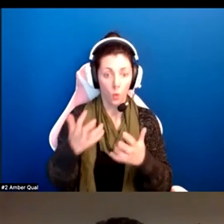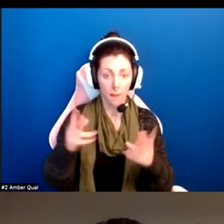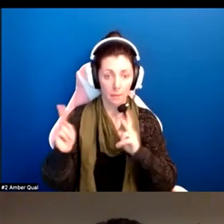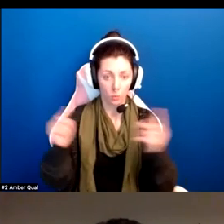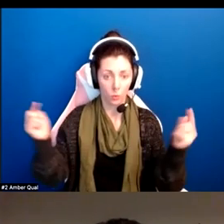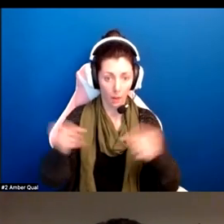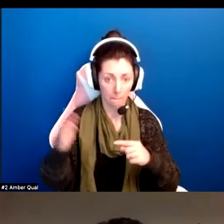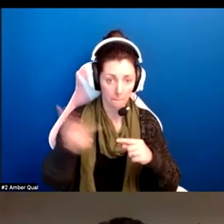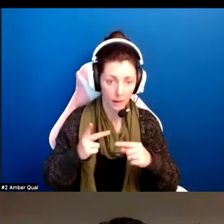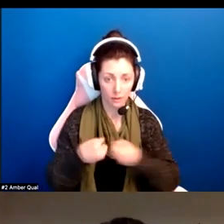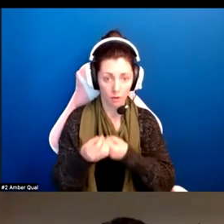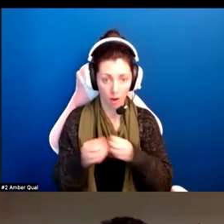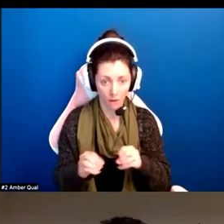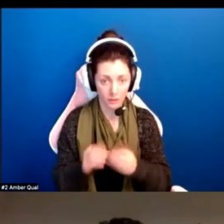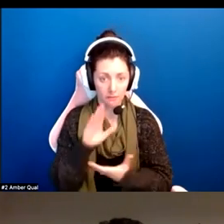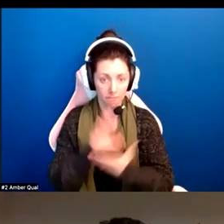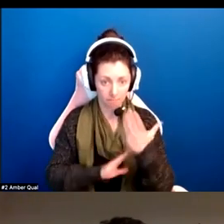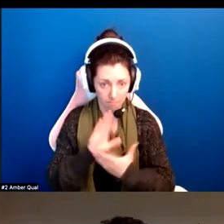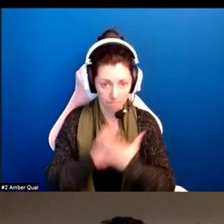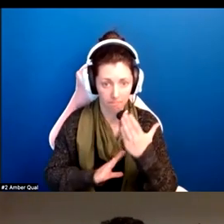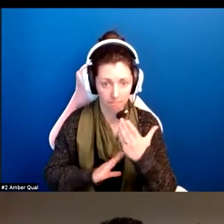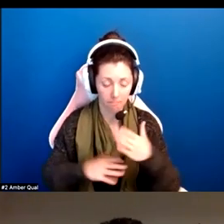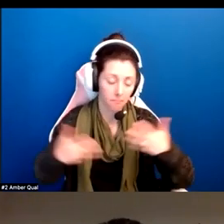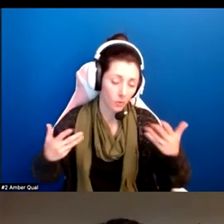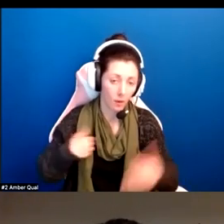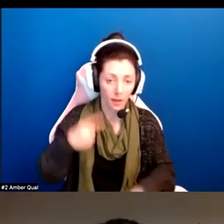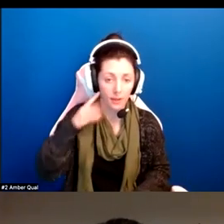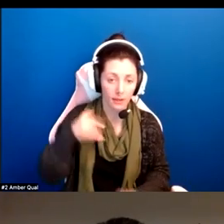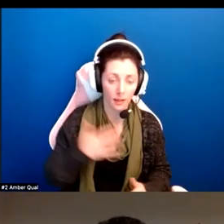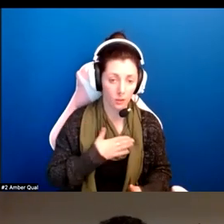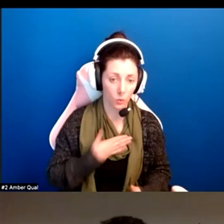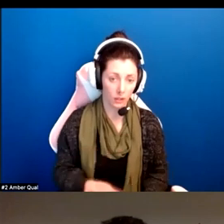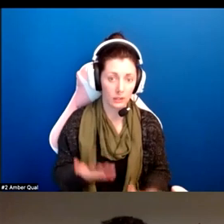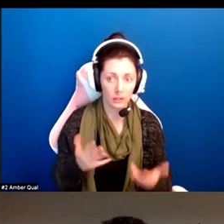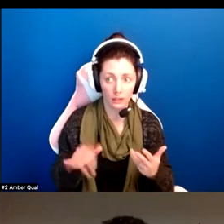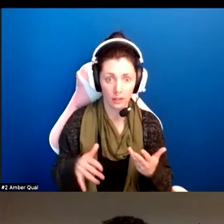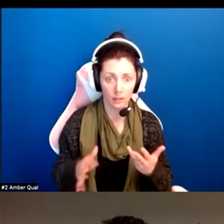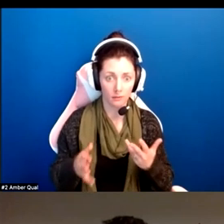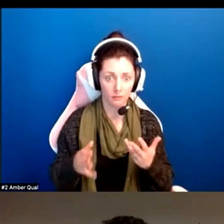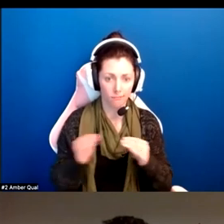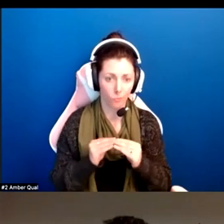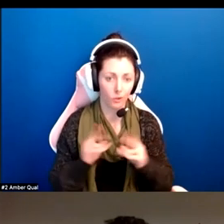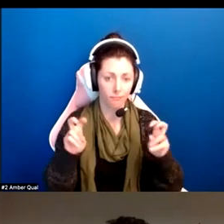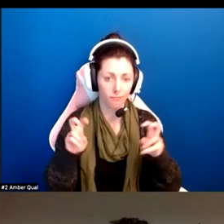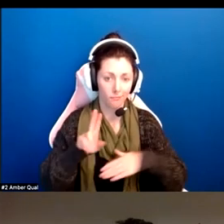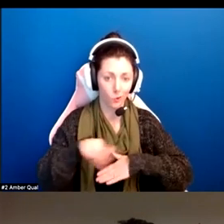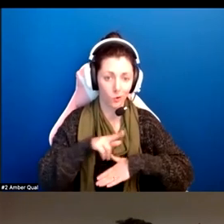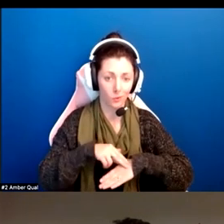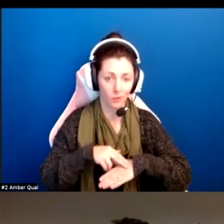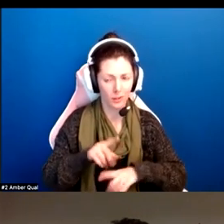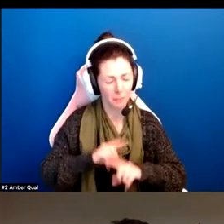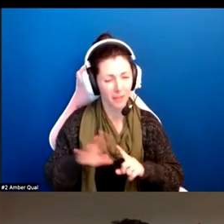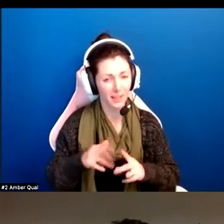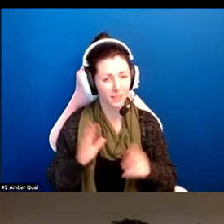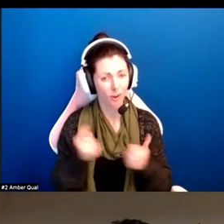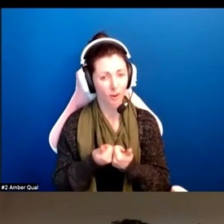agree with you that there's this willingness there. But it's difficult and frustrating, right? If you know that something works. And I